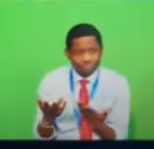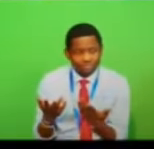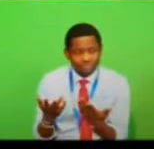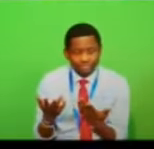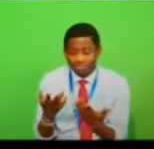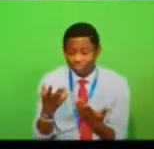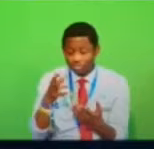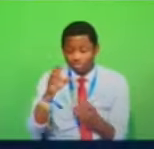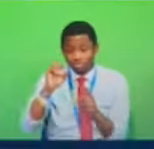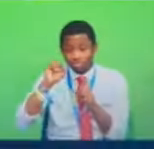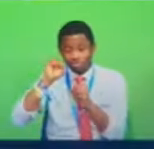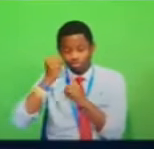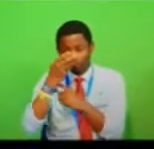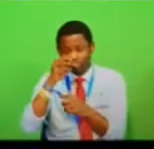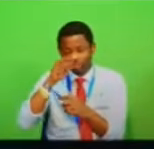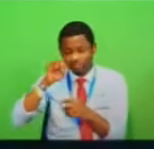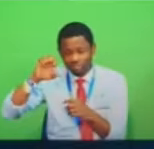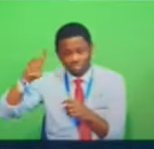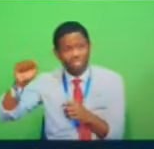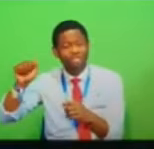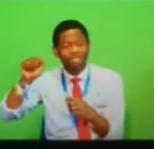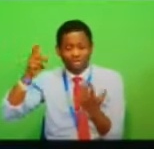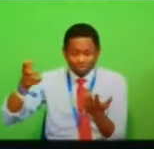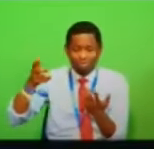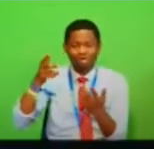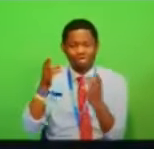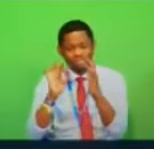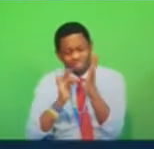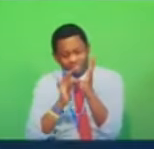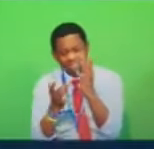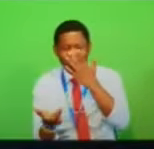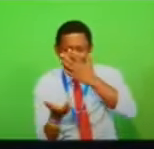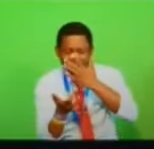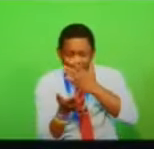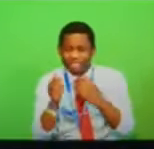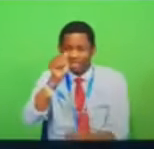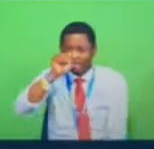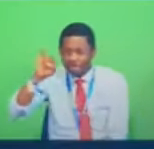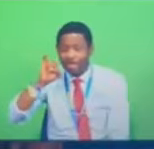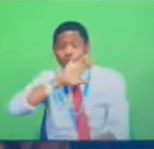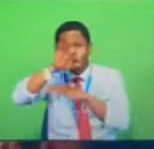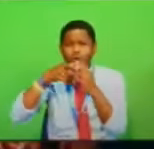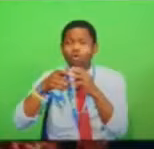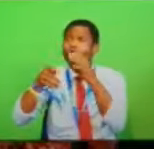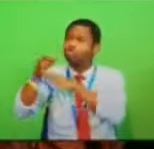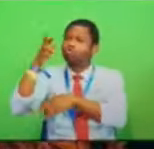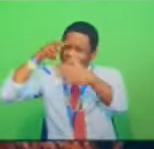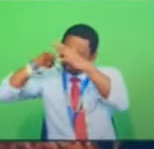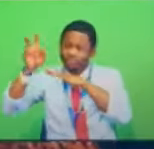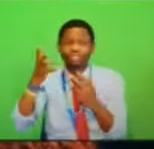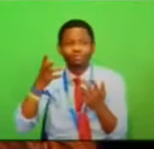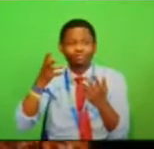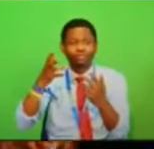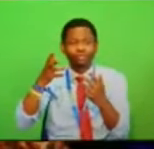prophetic. They are prophetic. God has always known that they will come. And in fact, the prophets prophesied with these